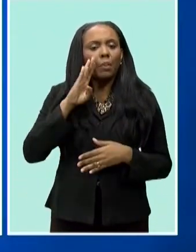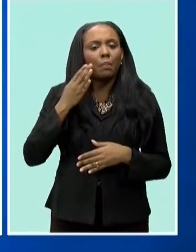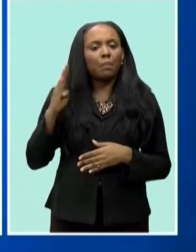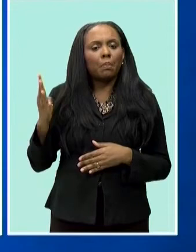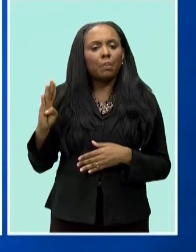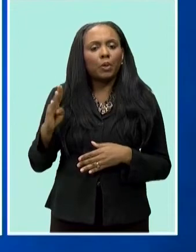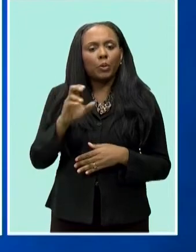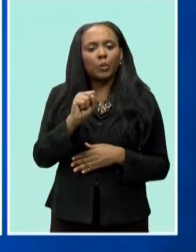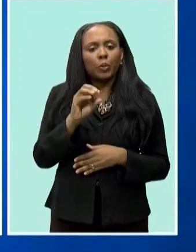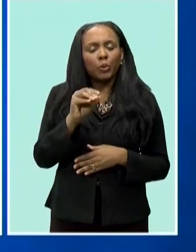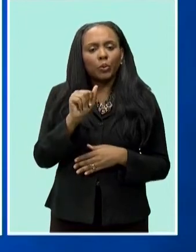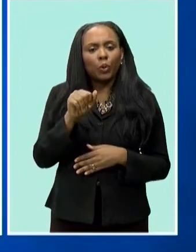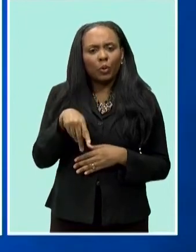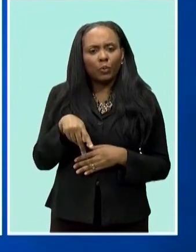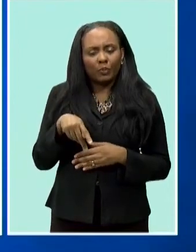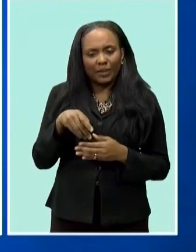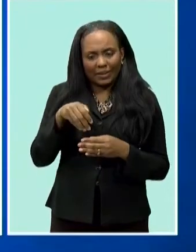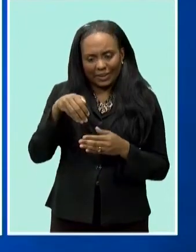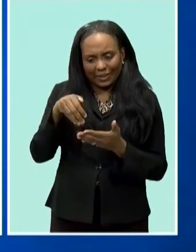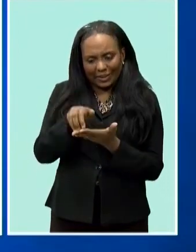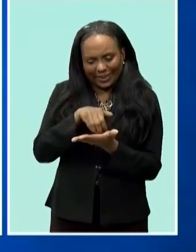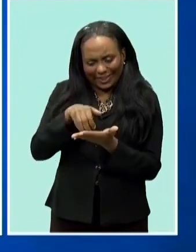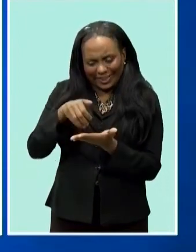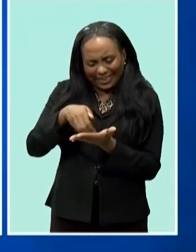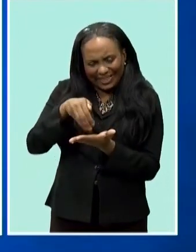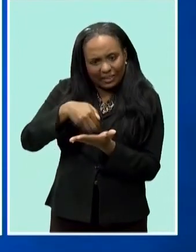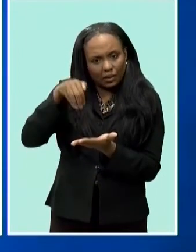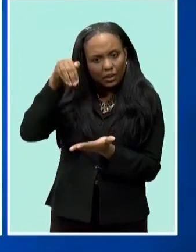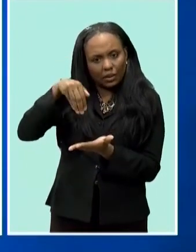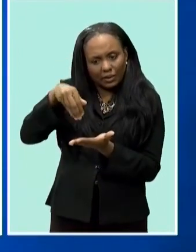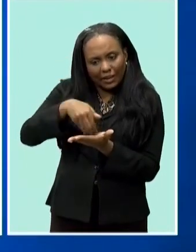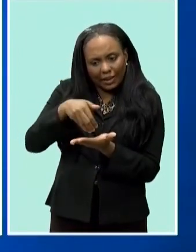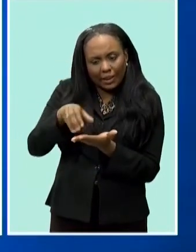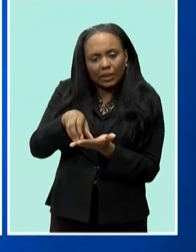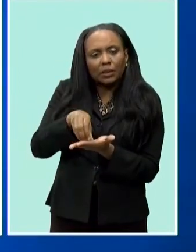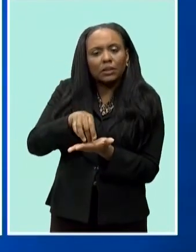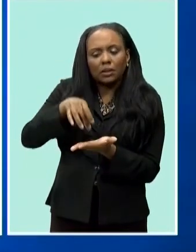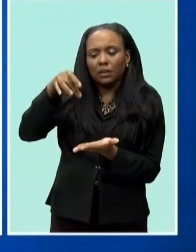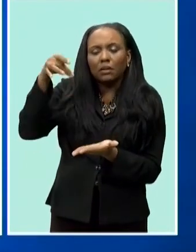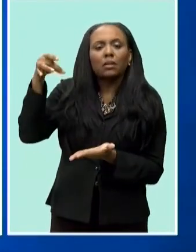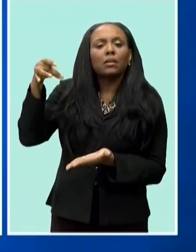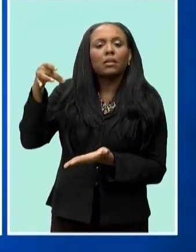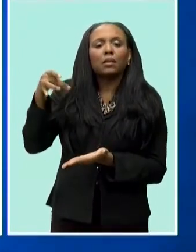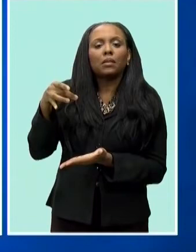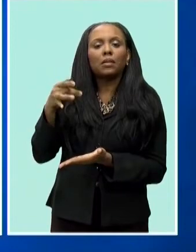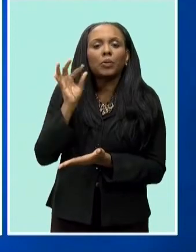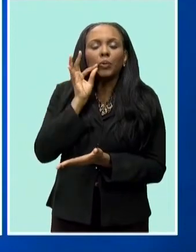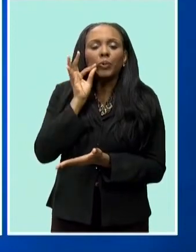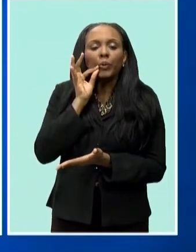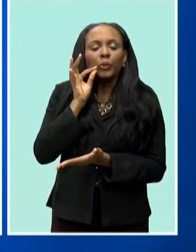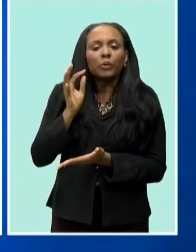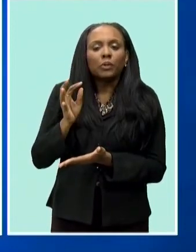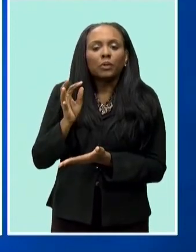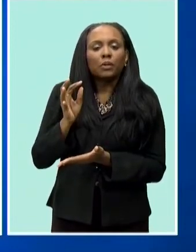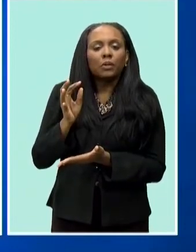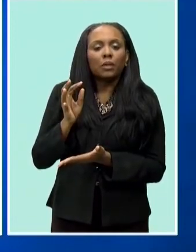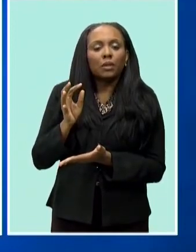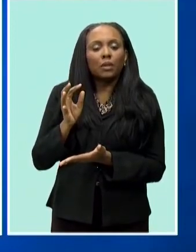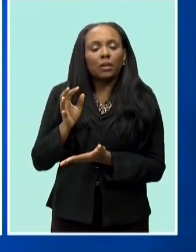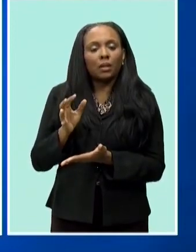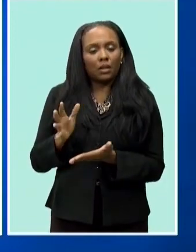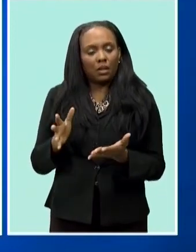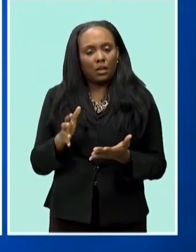grams. Douglas has since been taken into police custody. Following this arrest, Acting Director of Prisons Gladwin